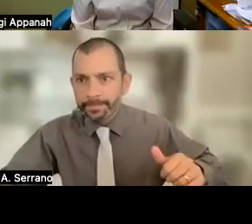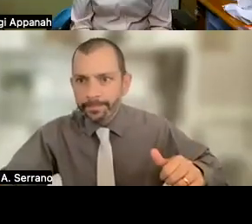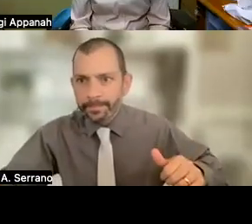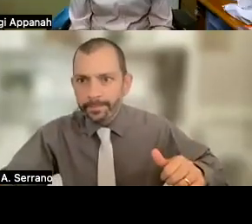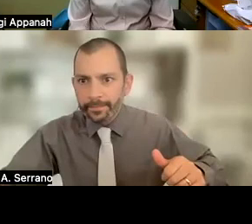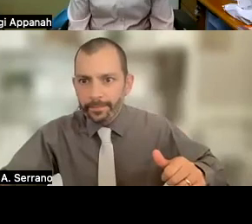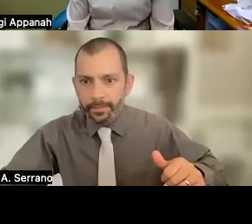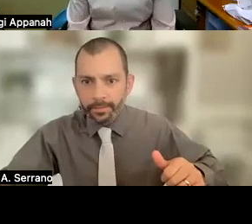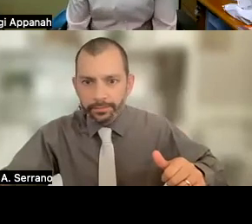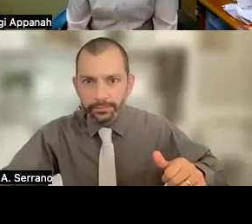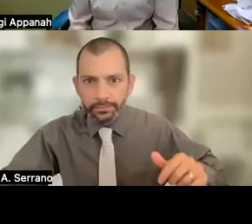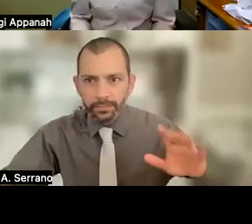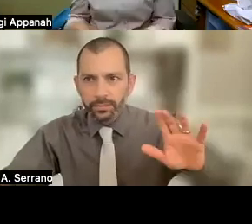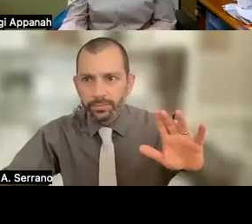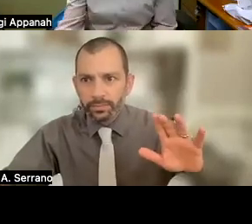All right.